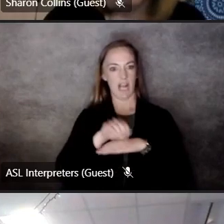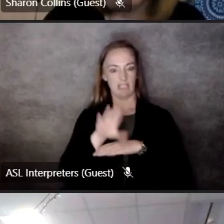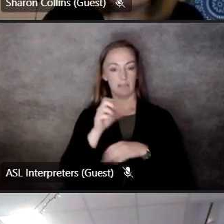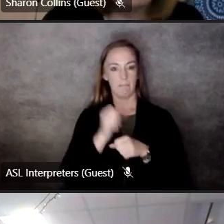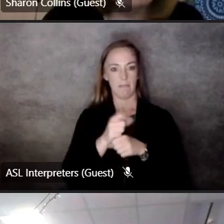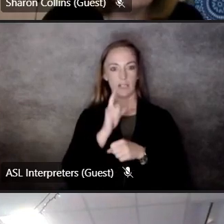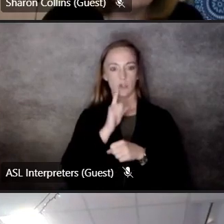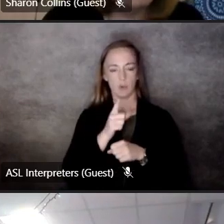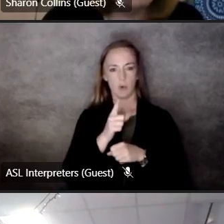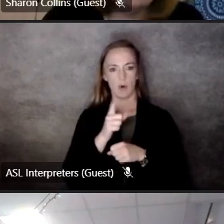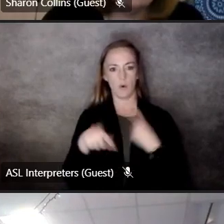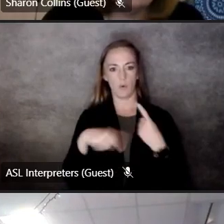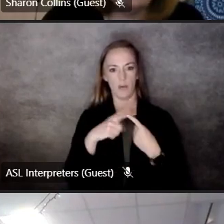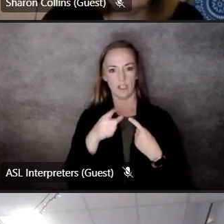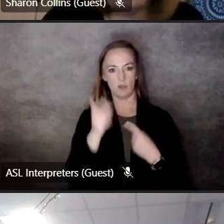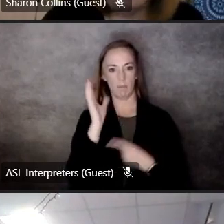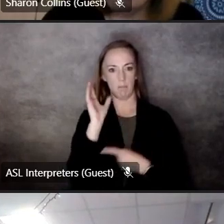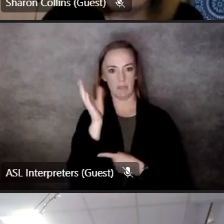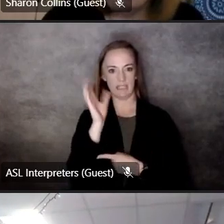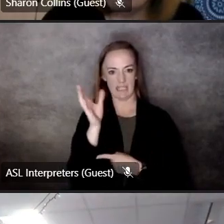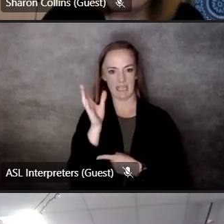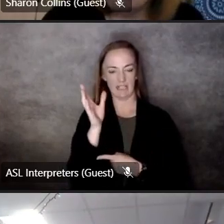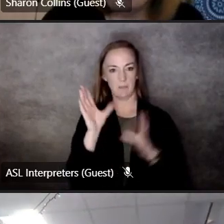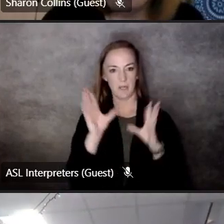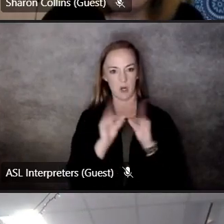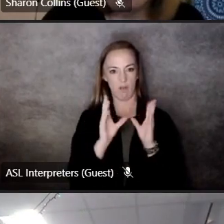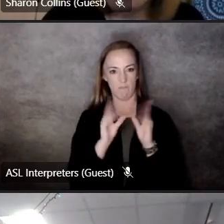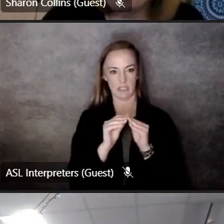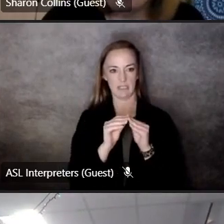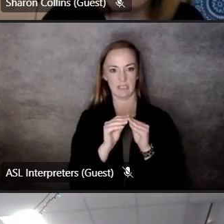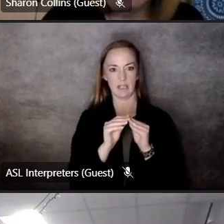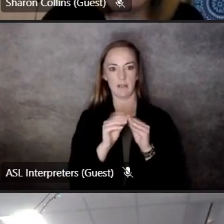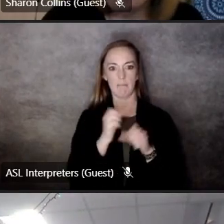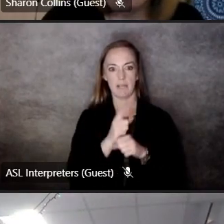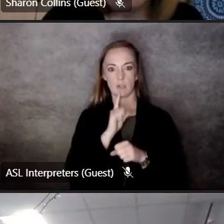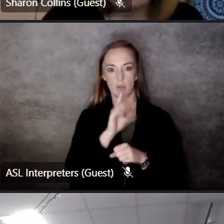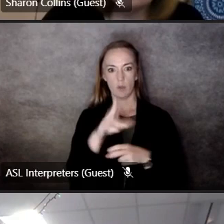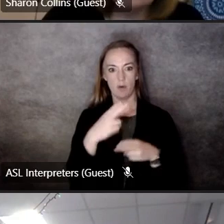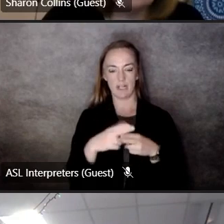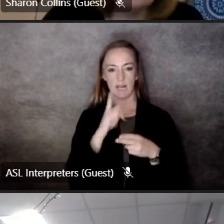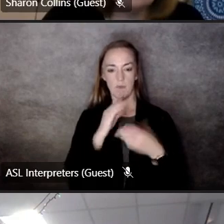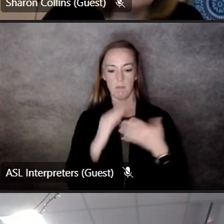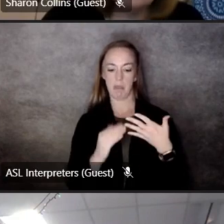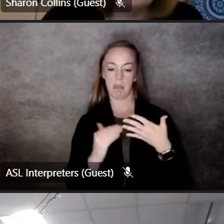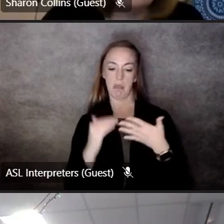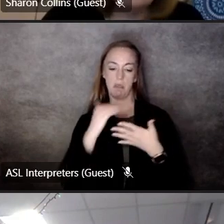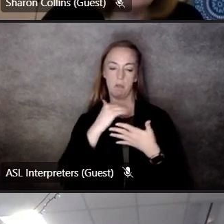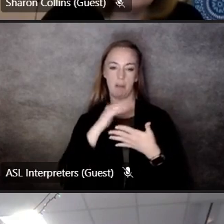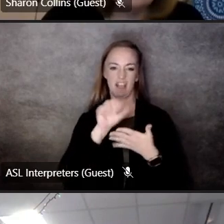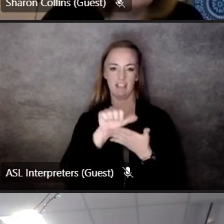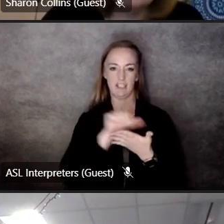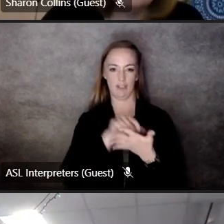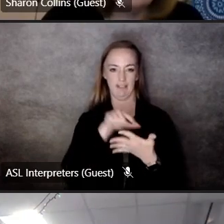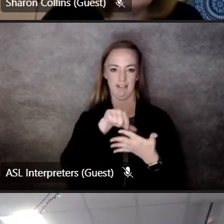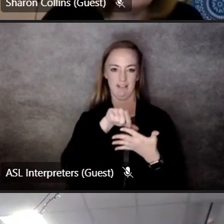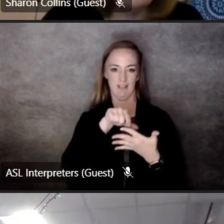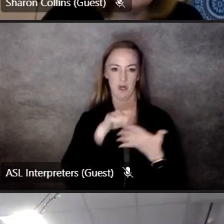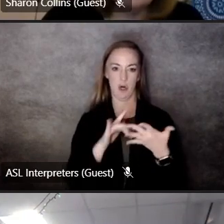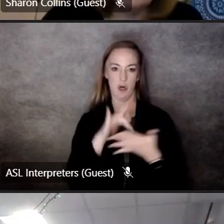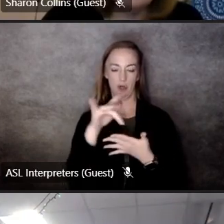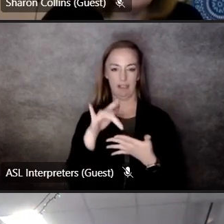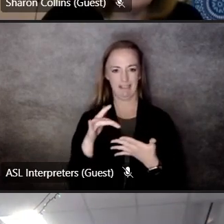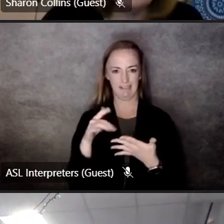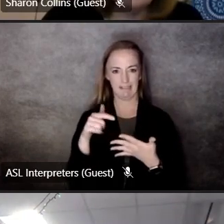I don't want to just repeat a lot of what has already been presented. Dr. Glass sort of stole my thunder a little